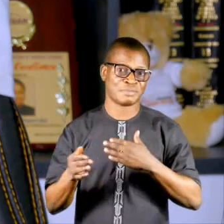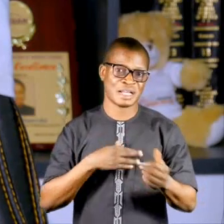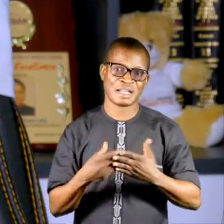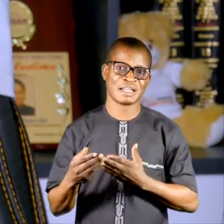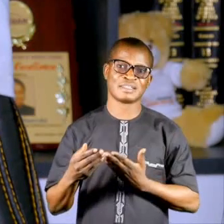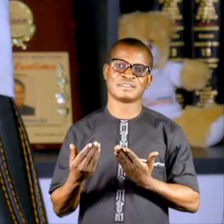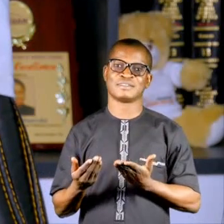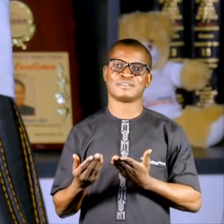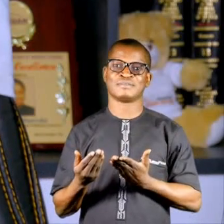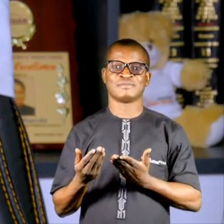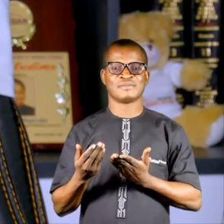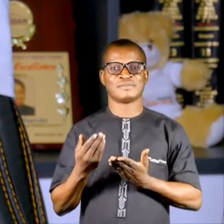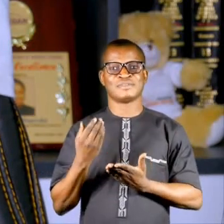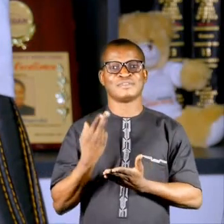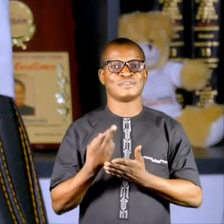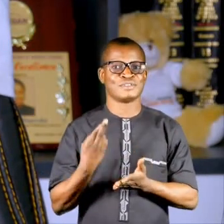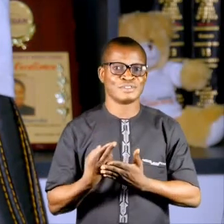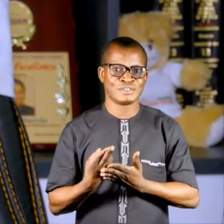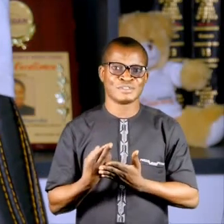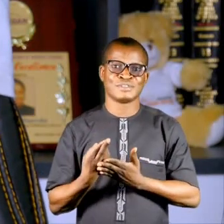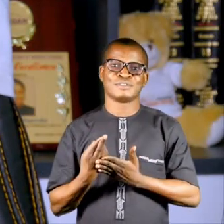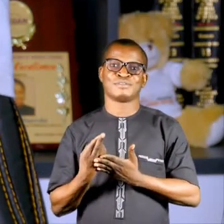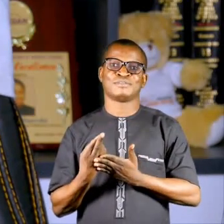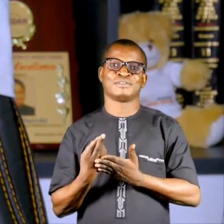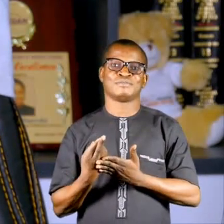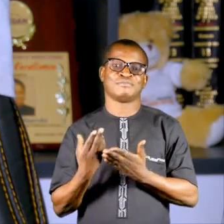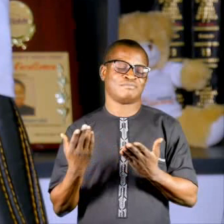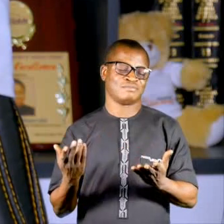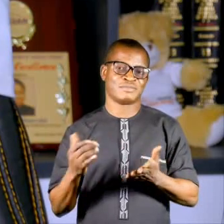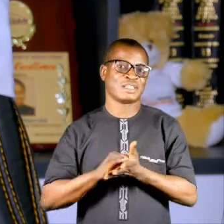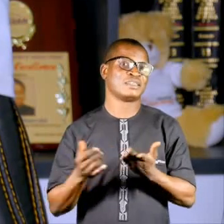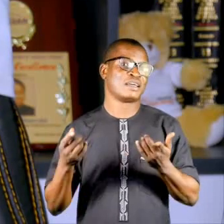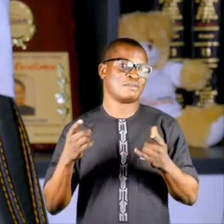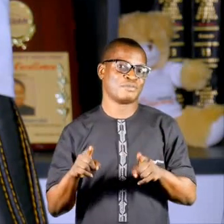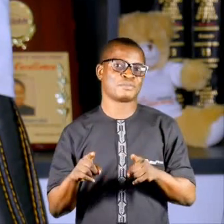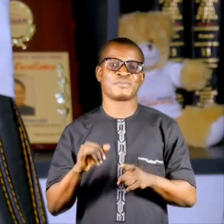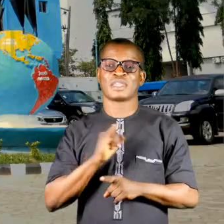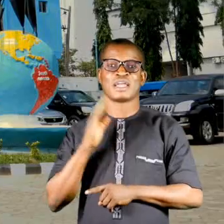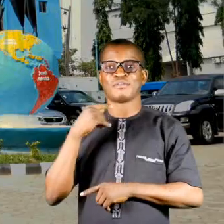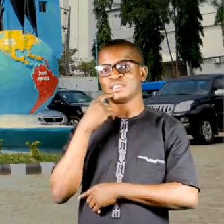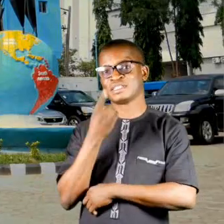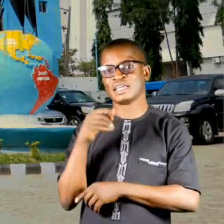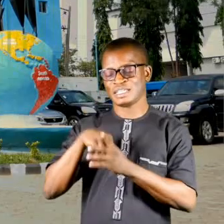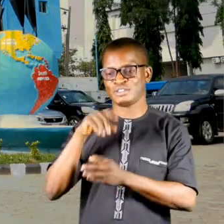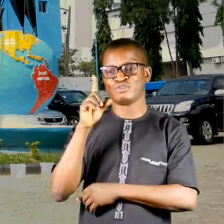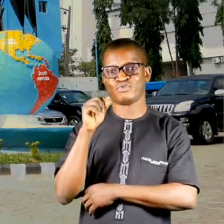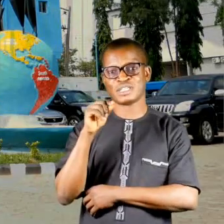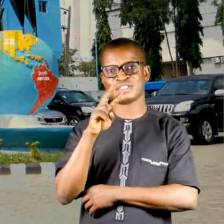Despite resource crunch, which was global, by the way, I would say